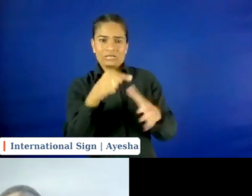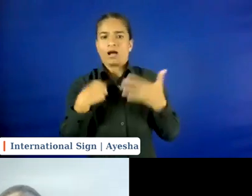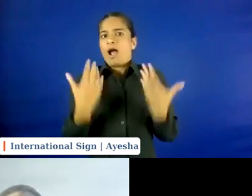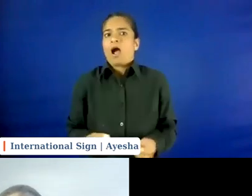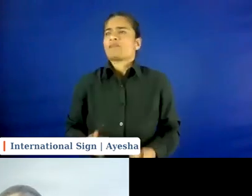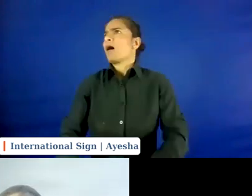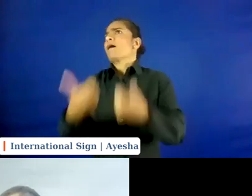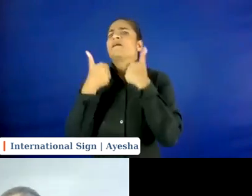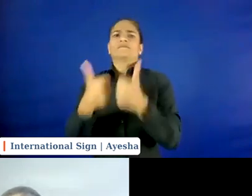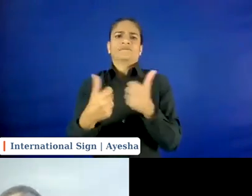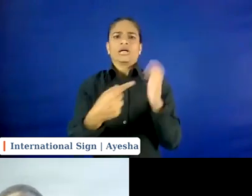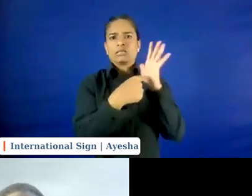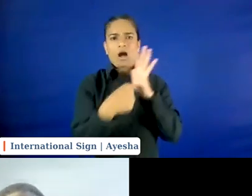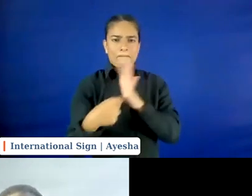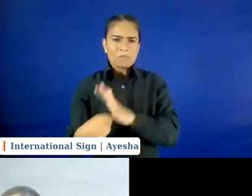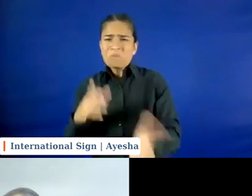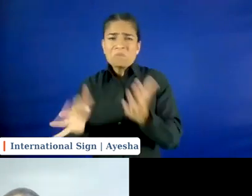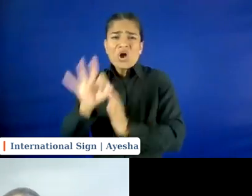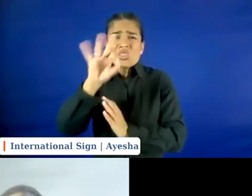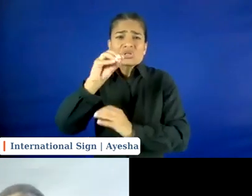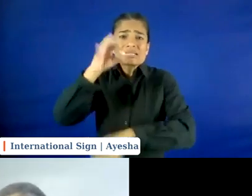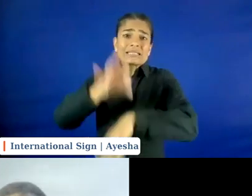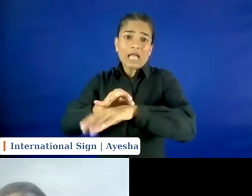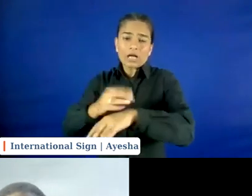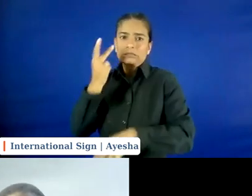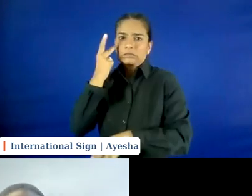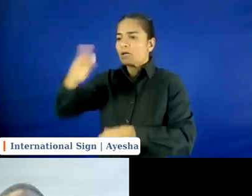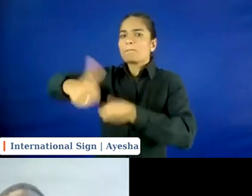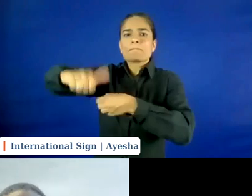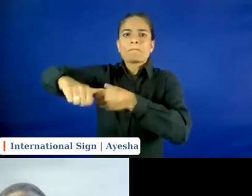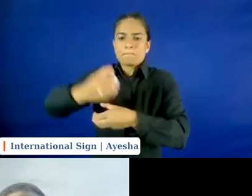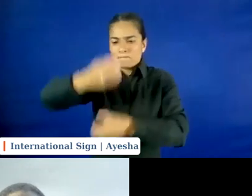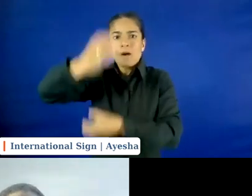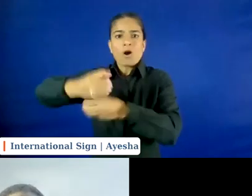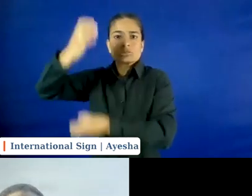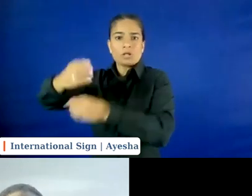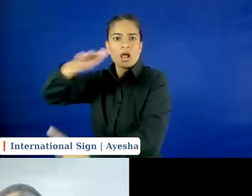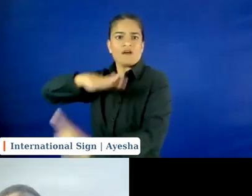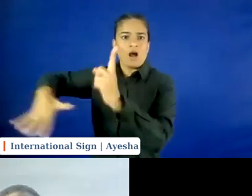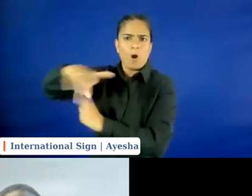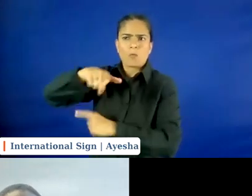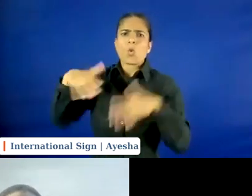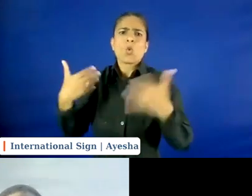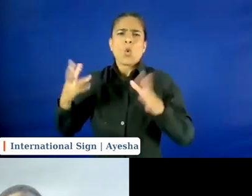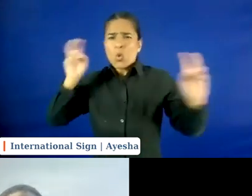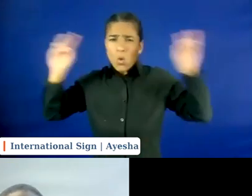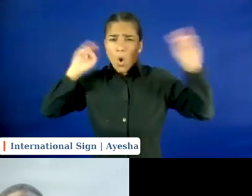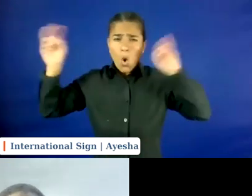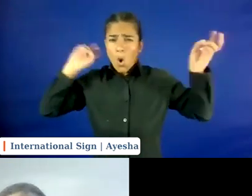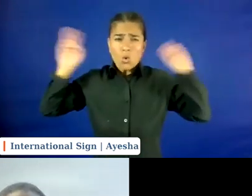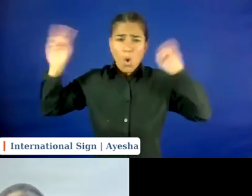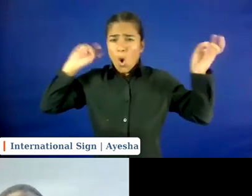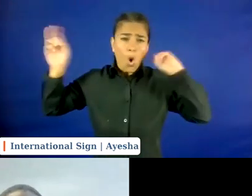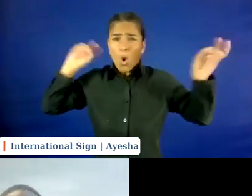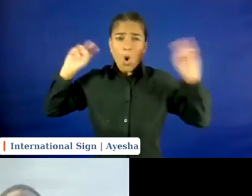we saw a bottling company in an environment where it was quite a lot of noise. Persons with hearing impairment who were deaf, they